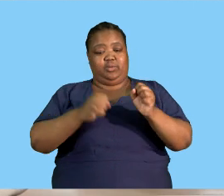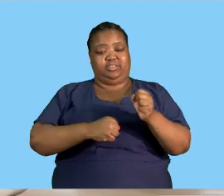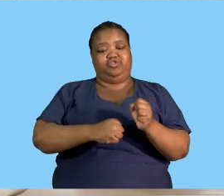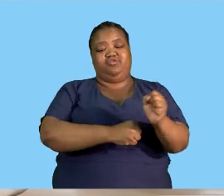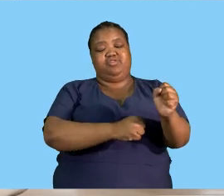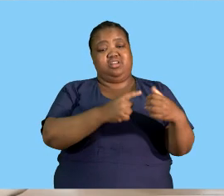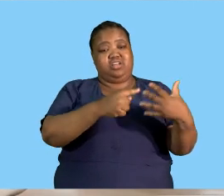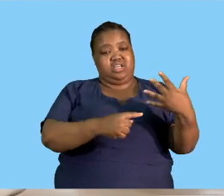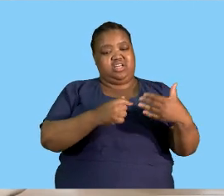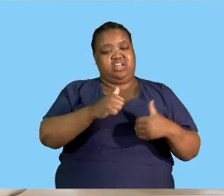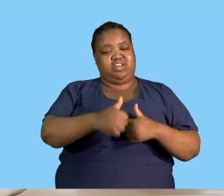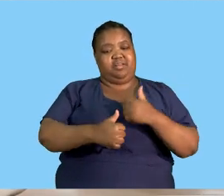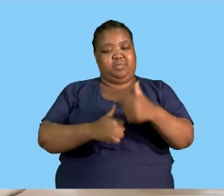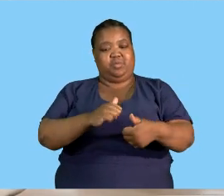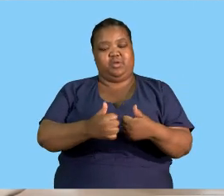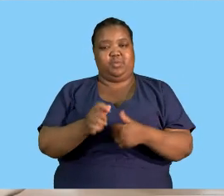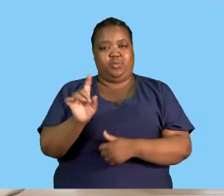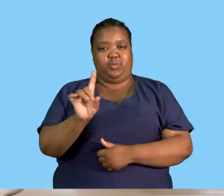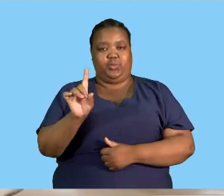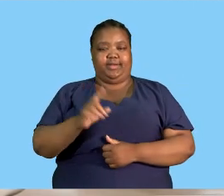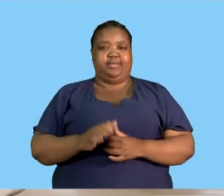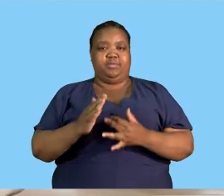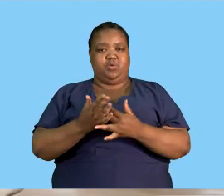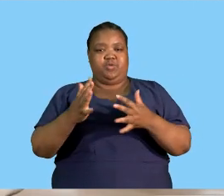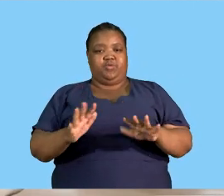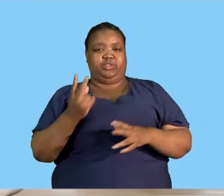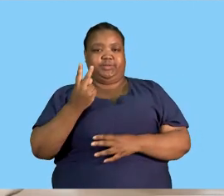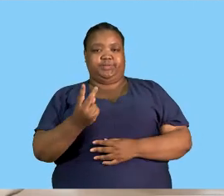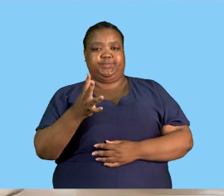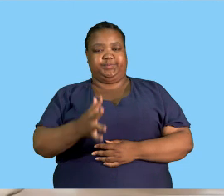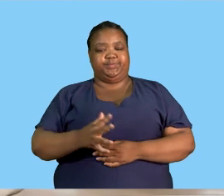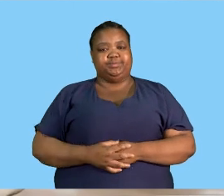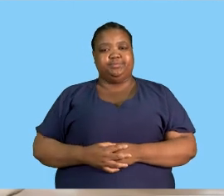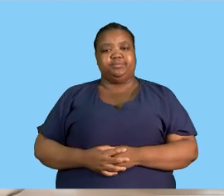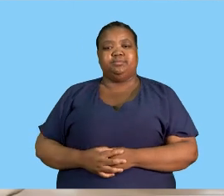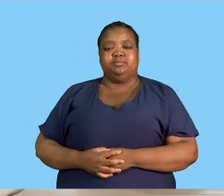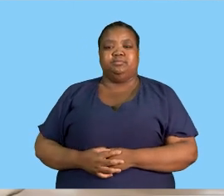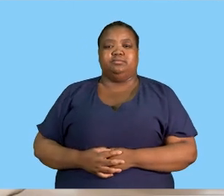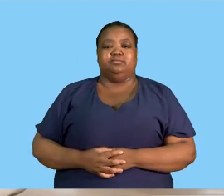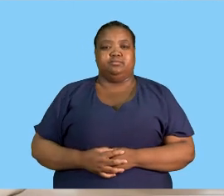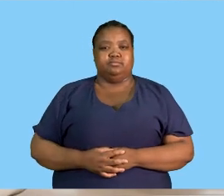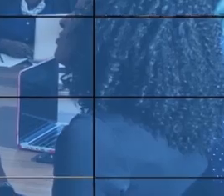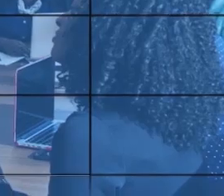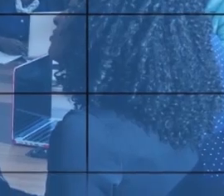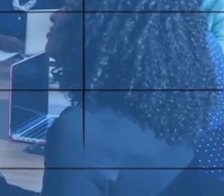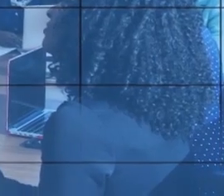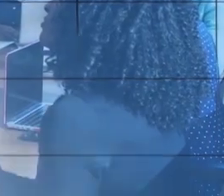do the last part, which is the steps in evaluating a strategy. I'll see you after the break.